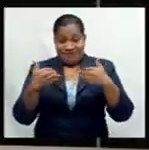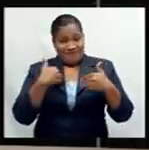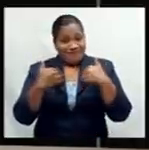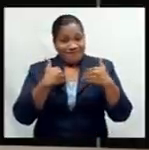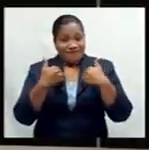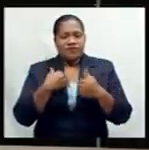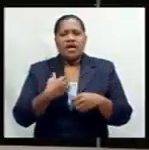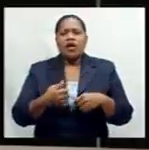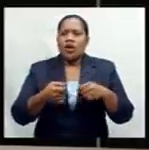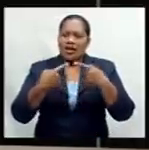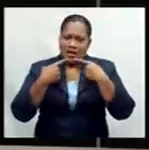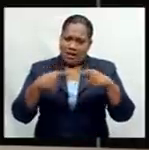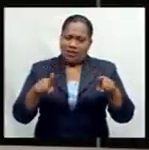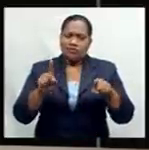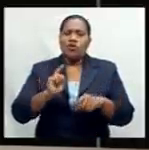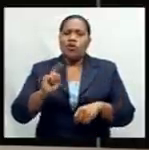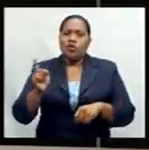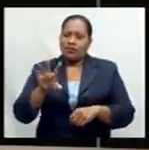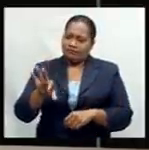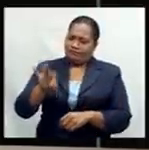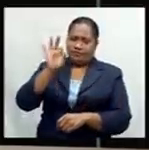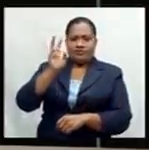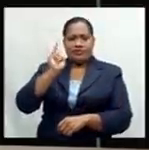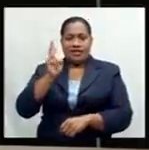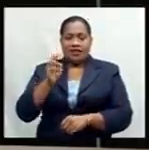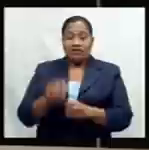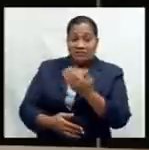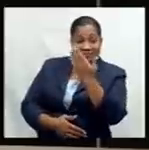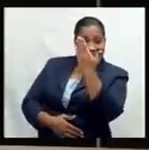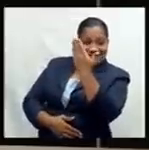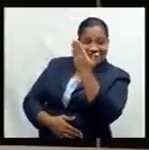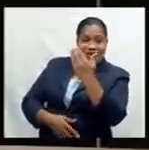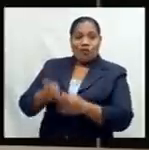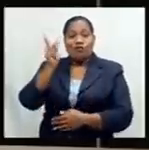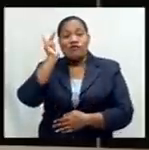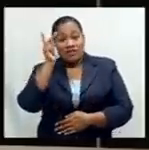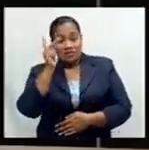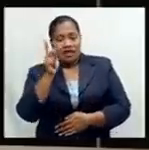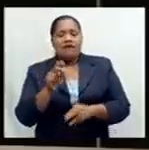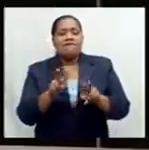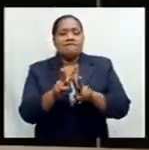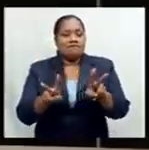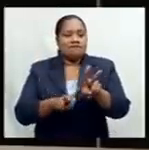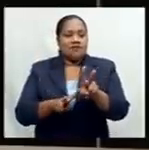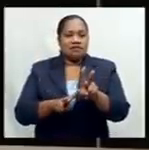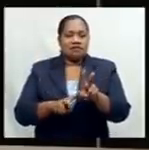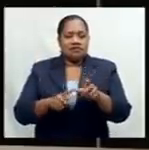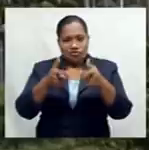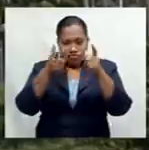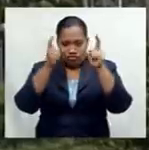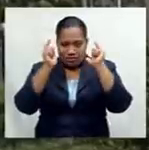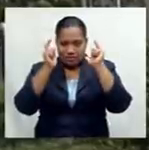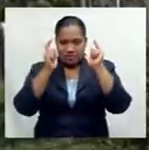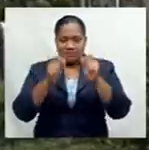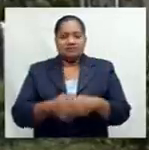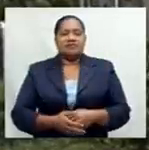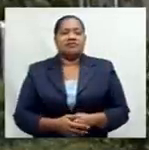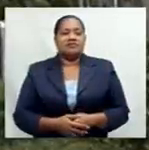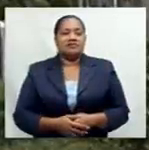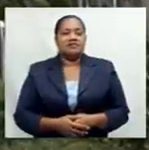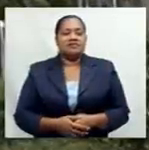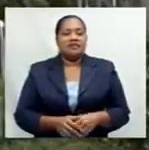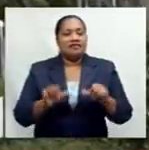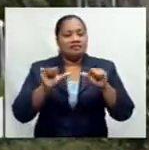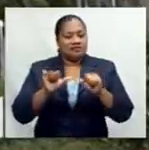announced the reappointment of Professor Paul Ahluwalia as its Vice-Chancellor and President. In a statement, USB